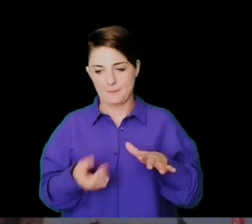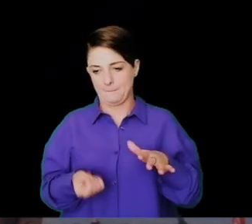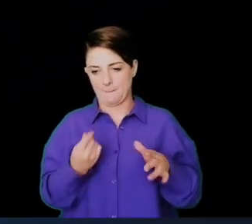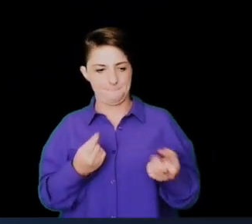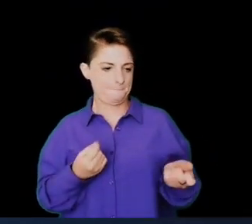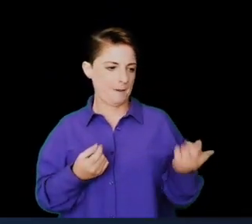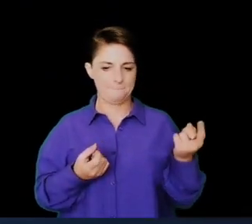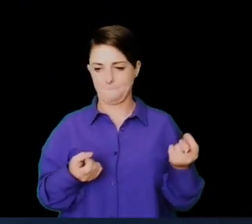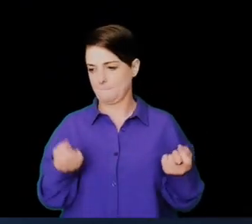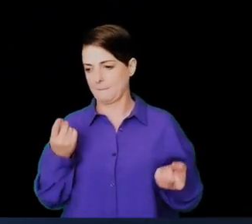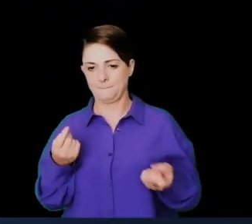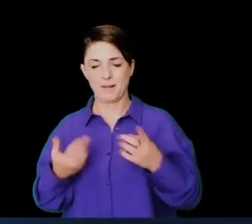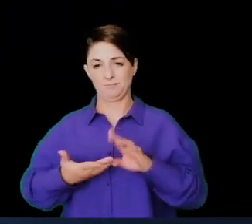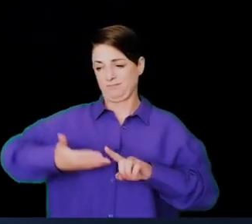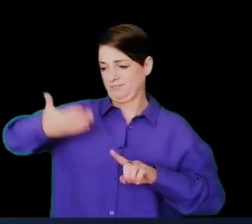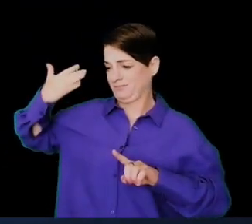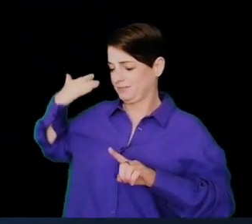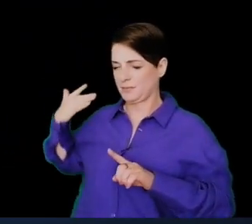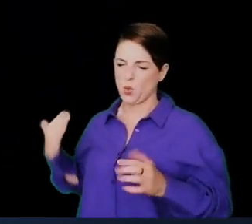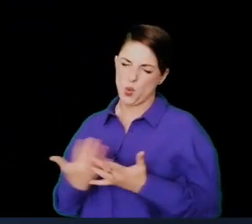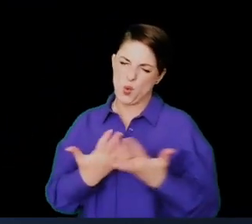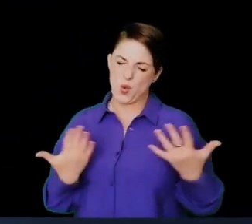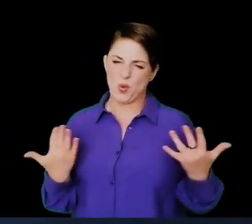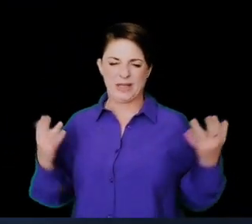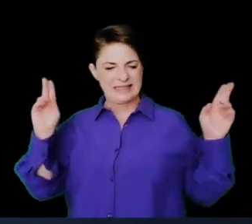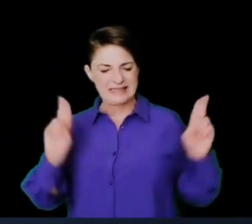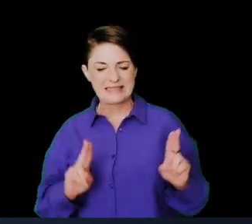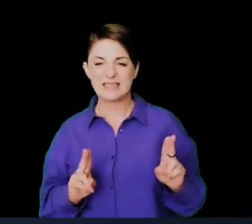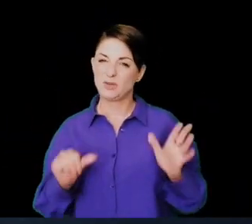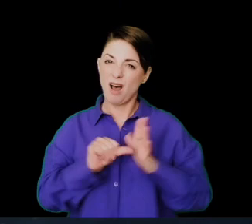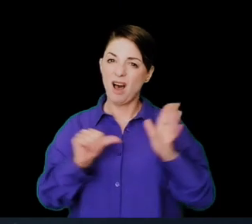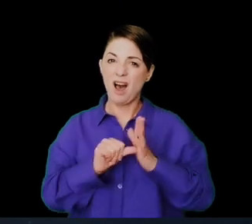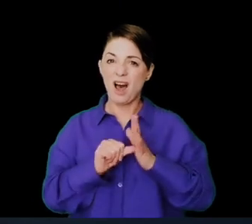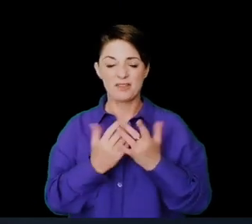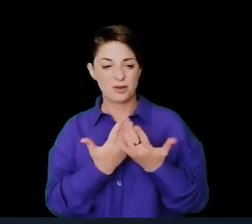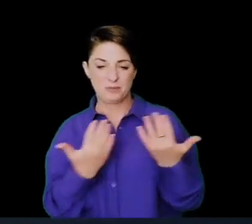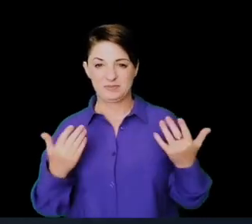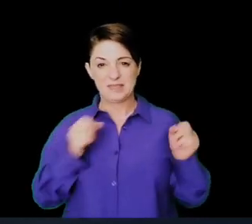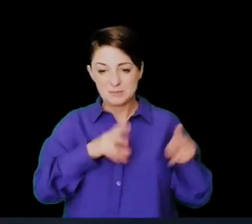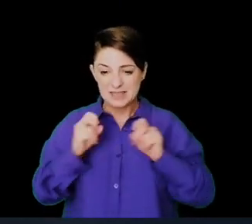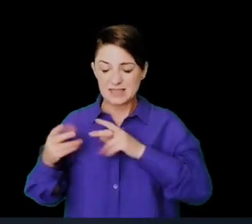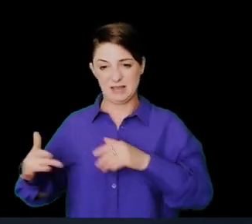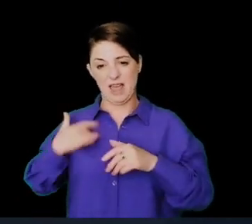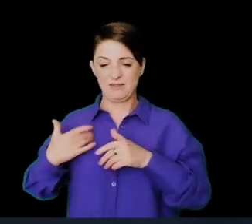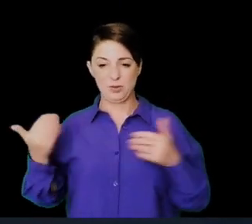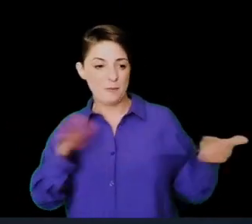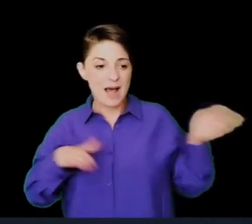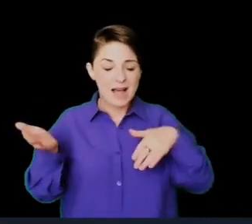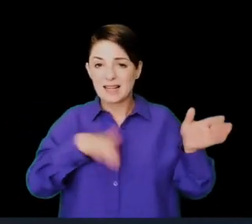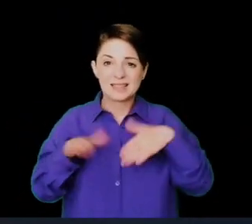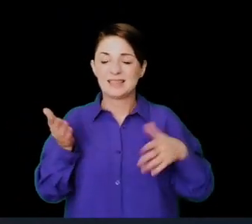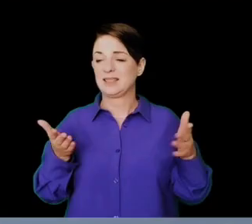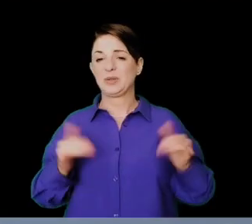We're now left with mere fragments of the oyster reefs which once thrived here, making it harder for populations to recover on their own.